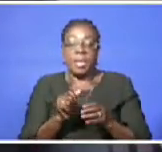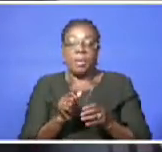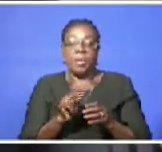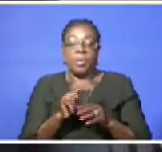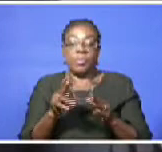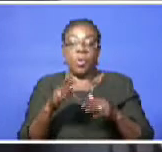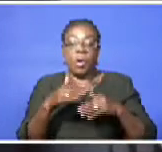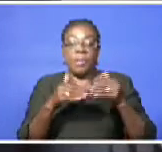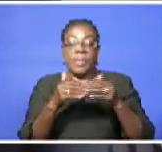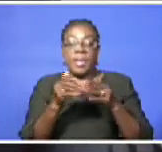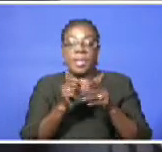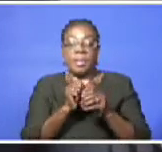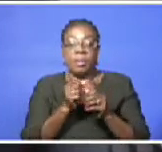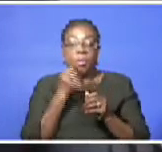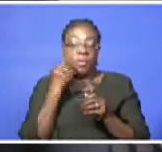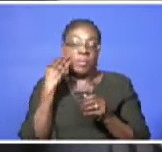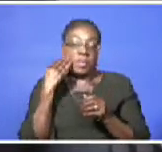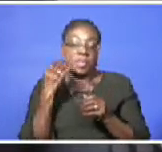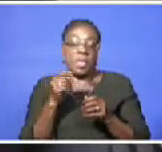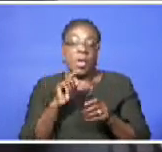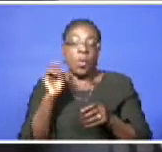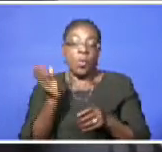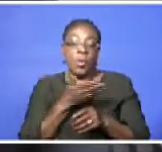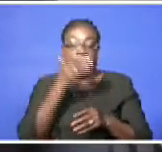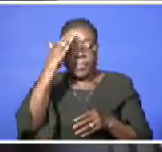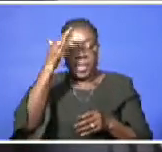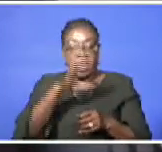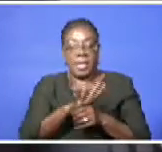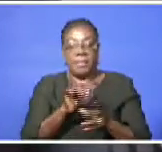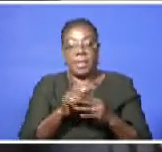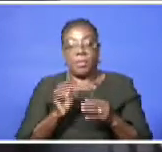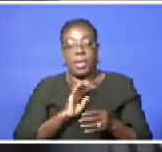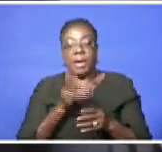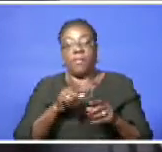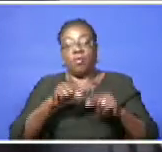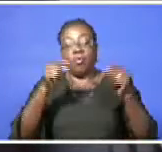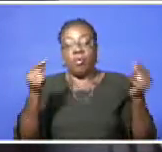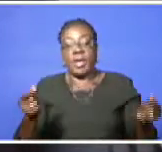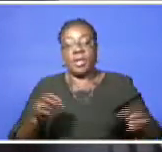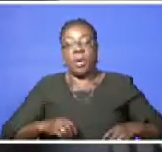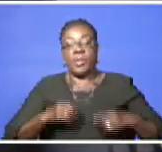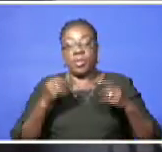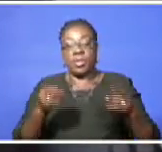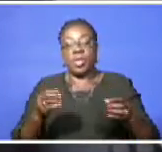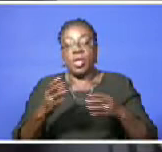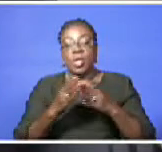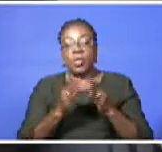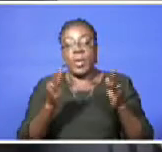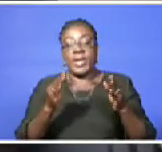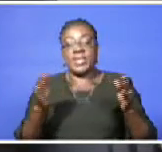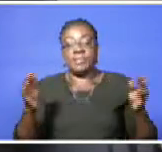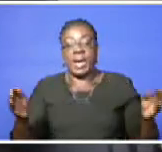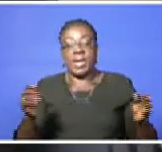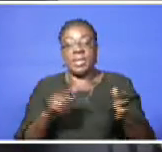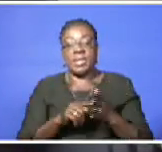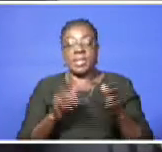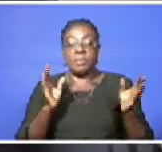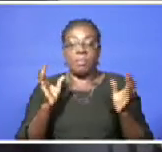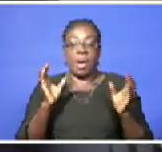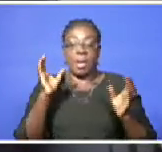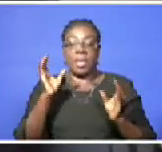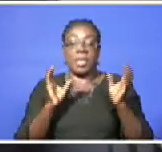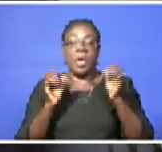high experience quality. We believe that we have a tremendous opportunity to expand and exploit this market